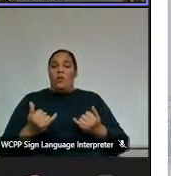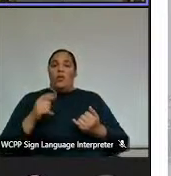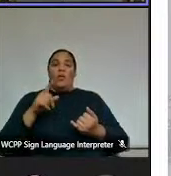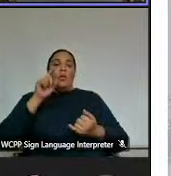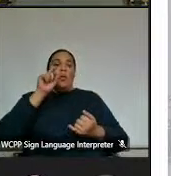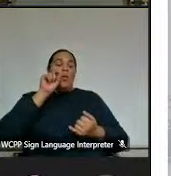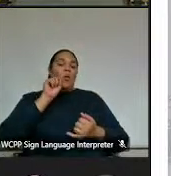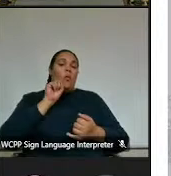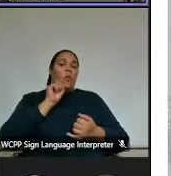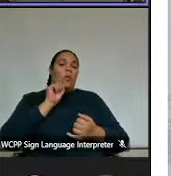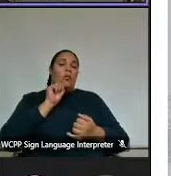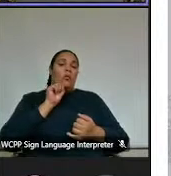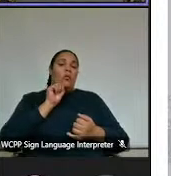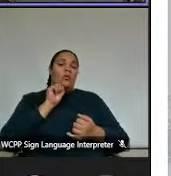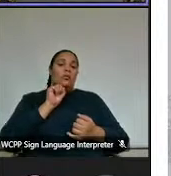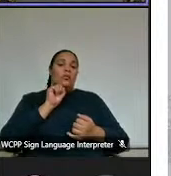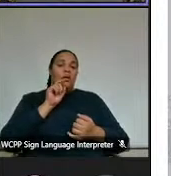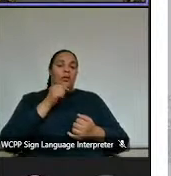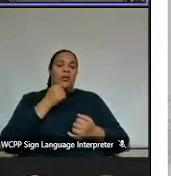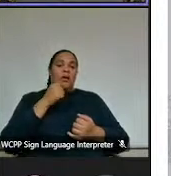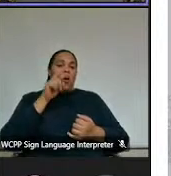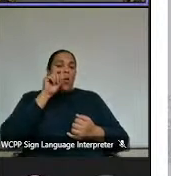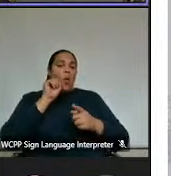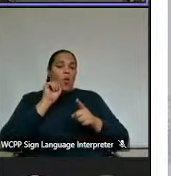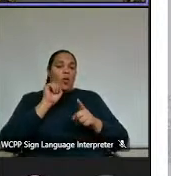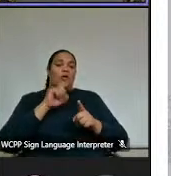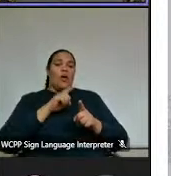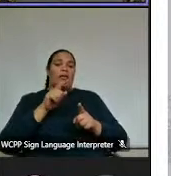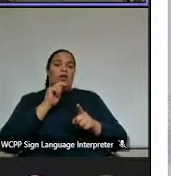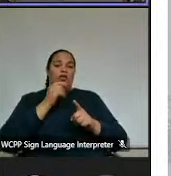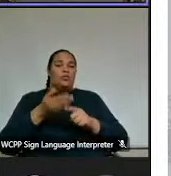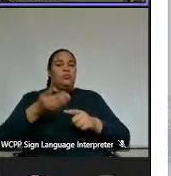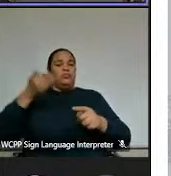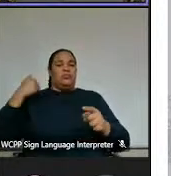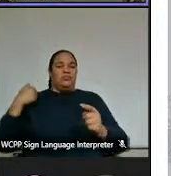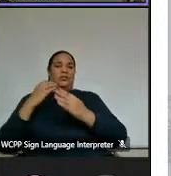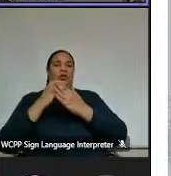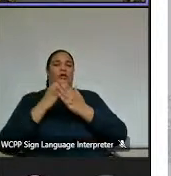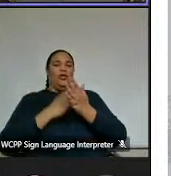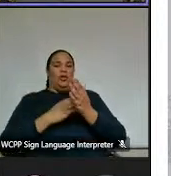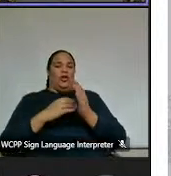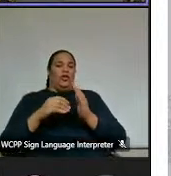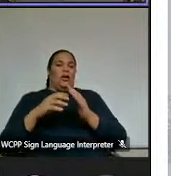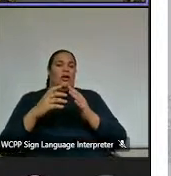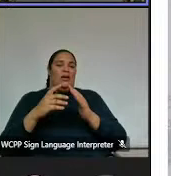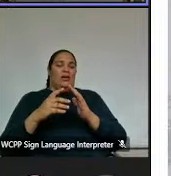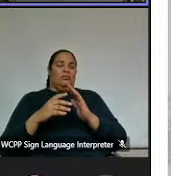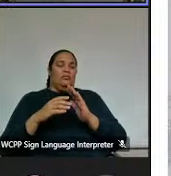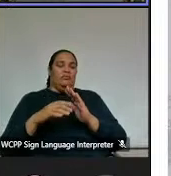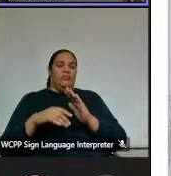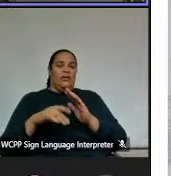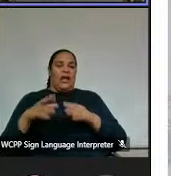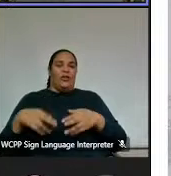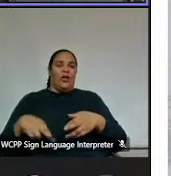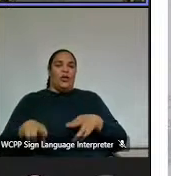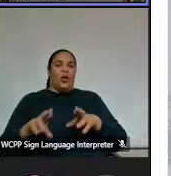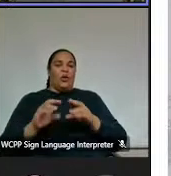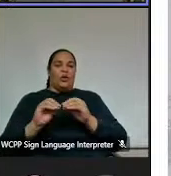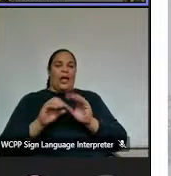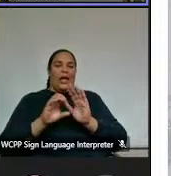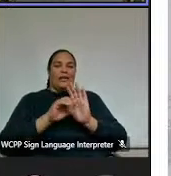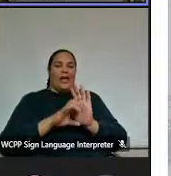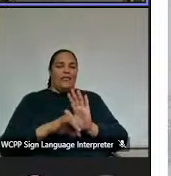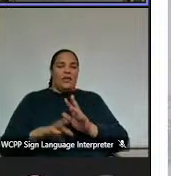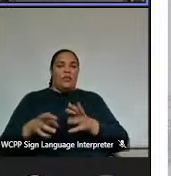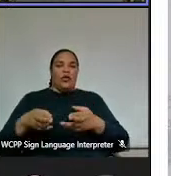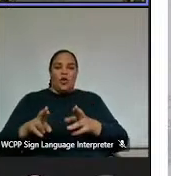old, we'd say old because they are really pre-constitutional legislation, like the Roads Ordinance and the Advertising